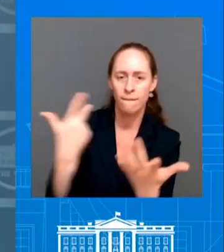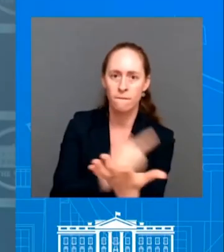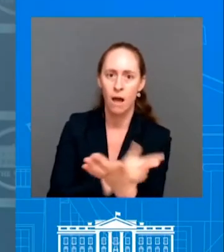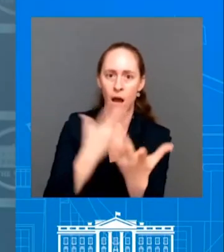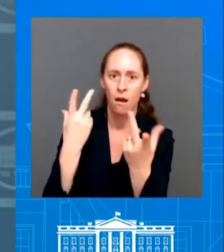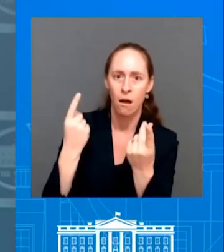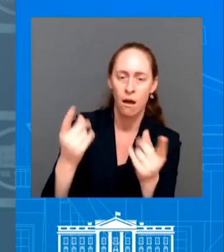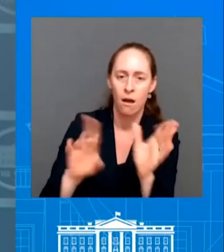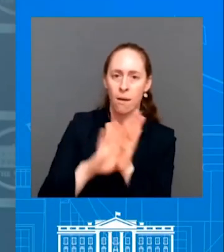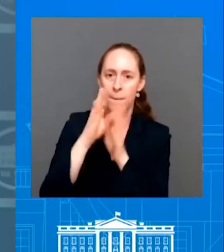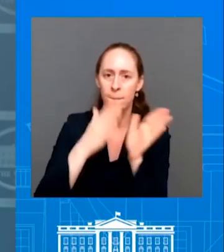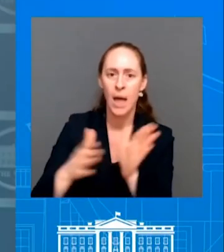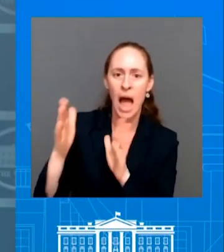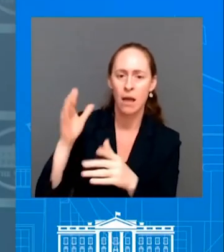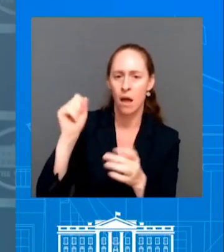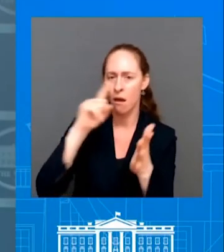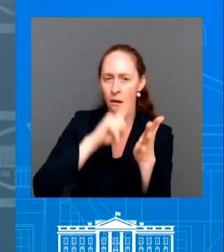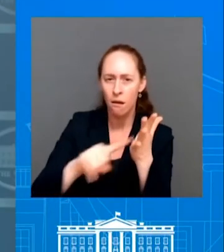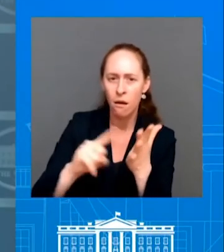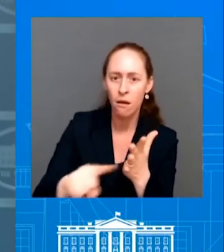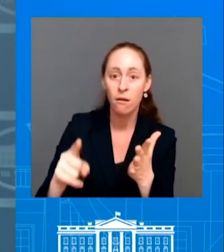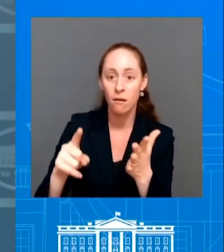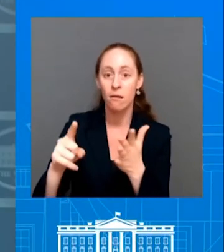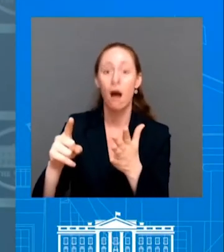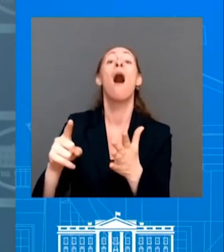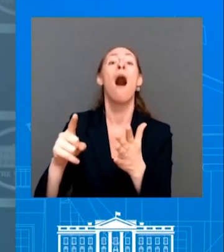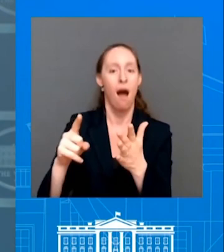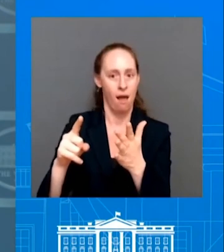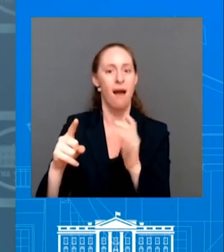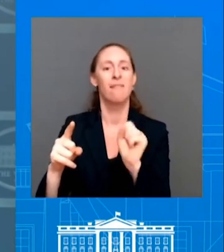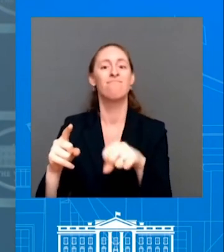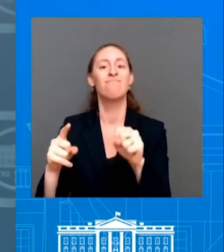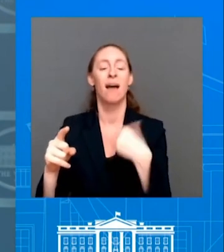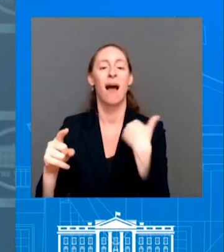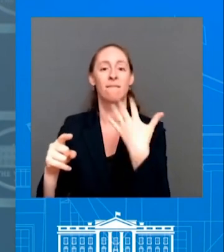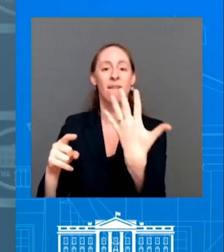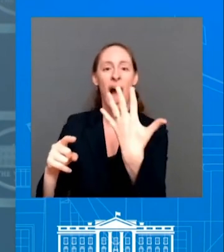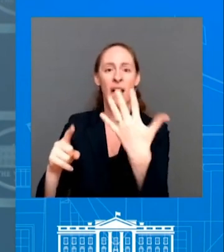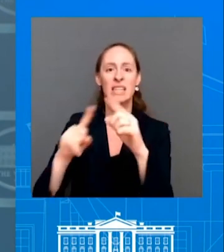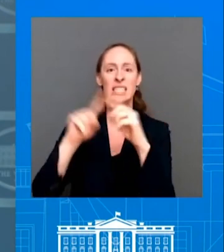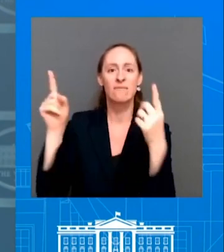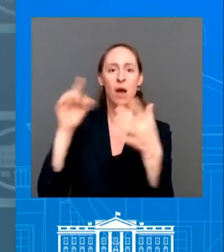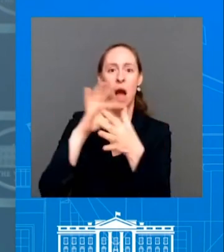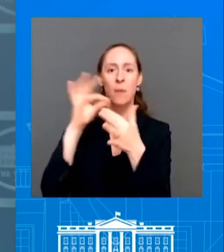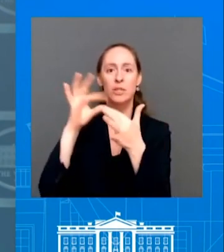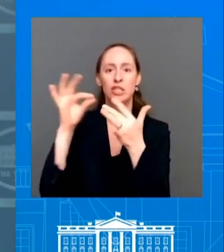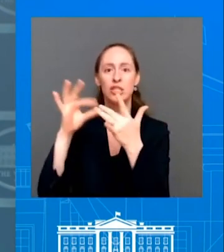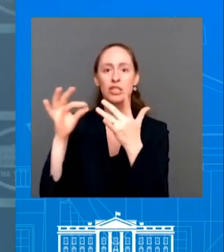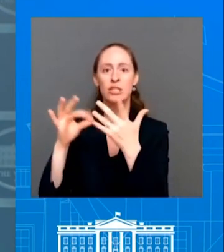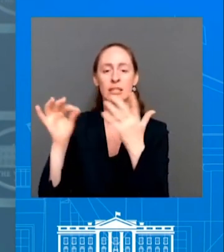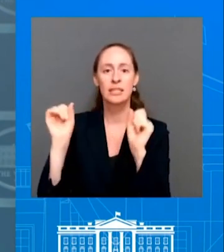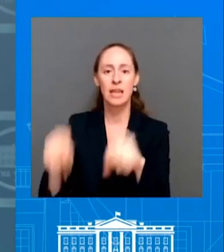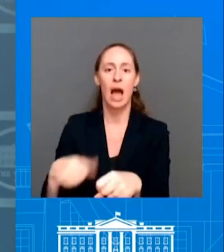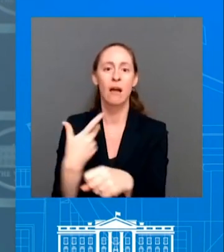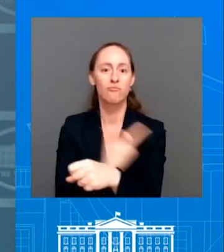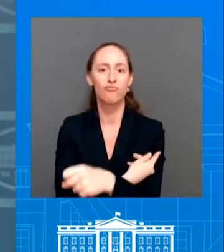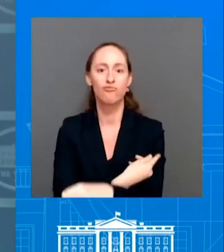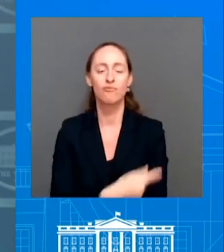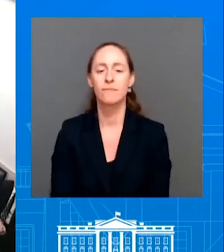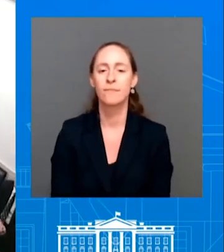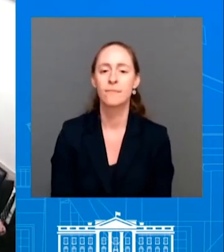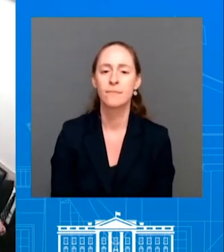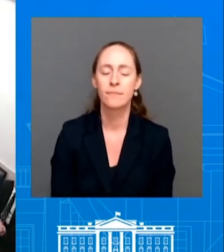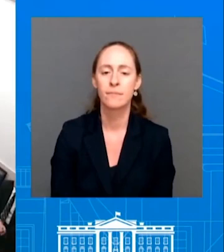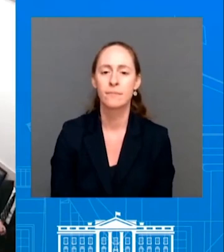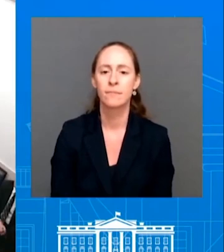has been rapidly changing over the last couple of months, and we're meeting the moment at every turn. So is